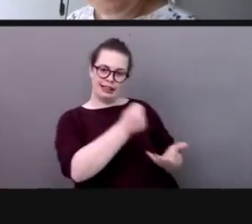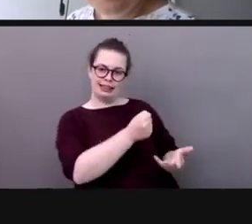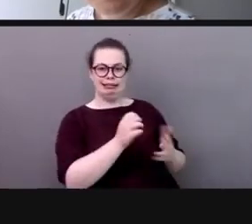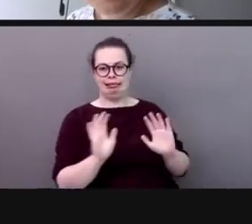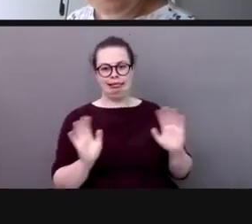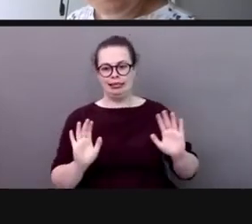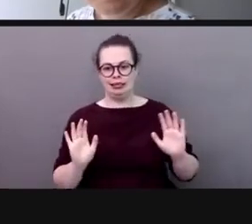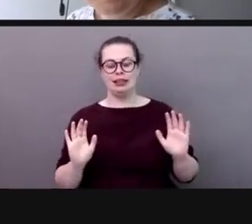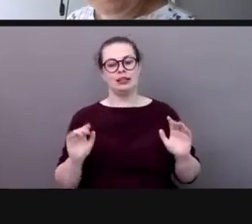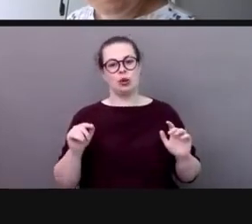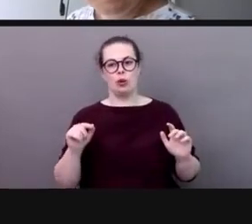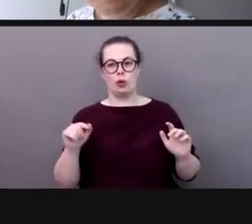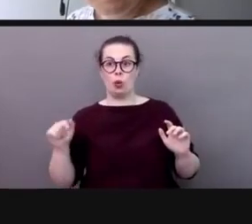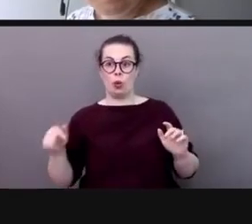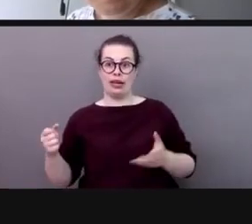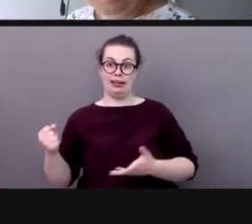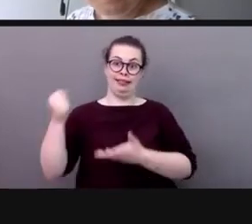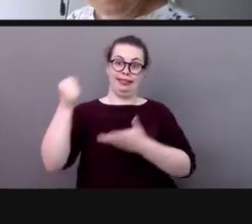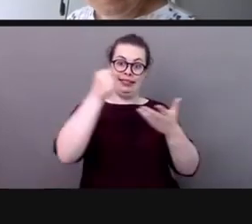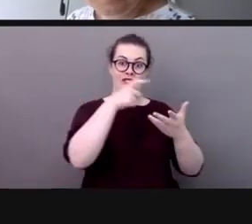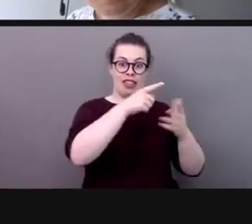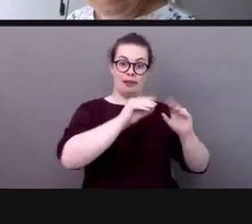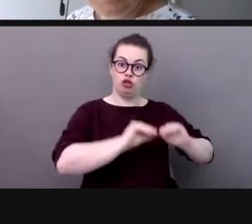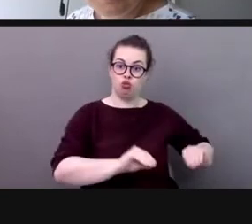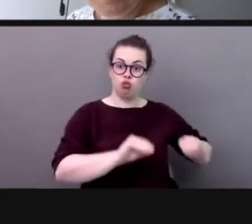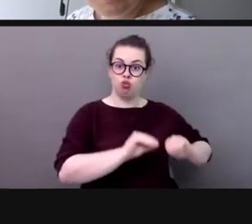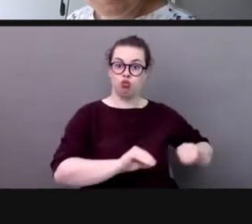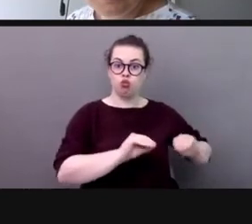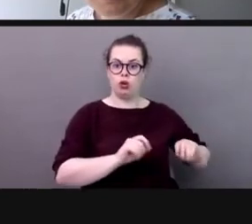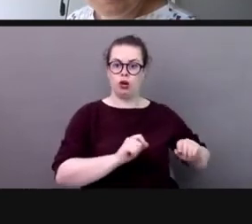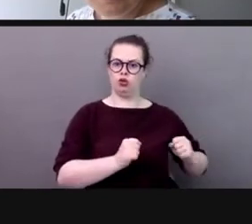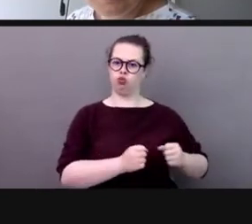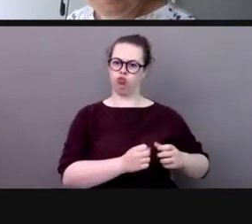we think, and we'll find means to